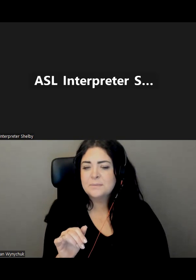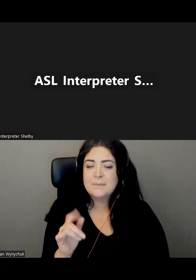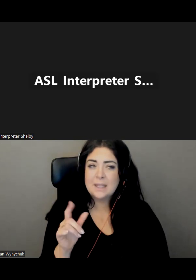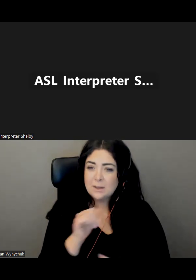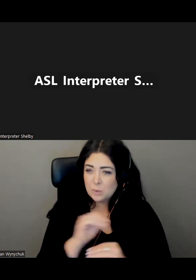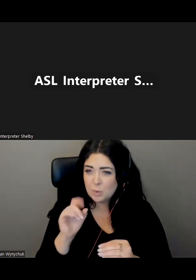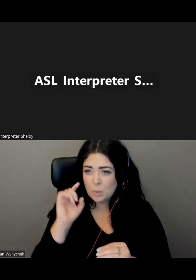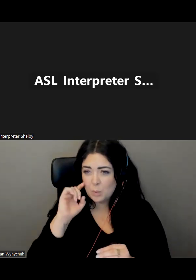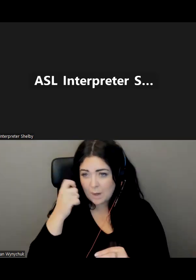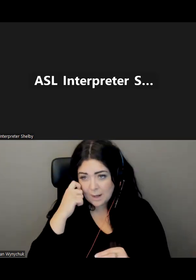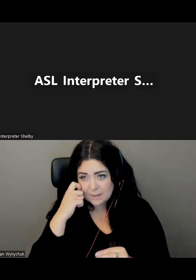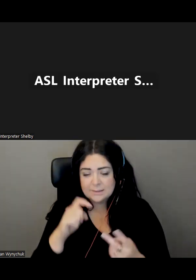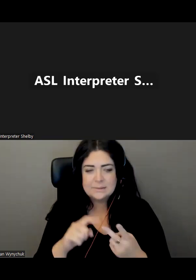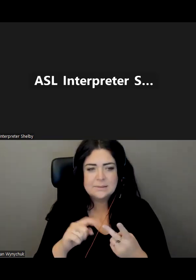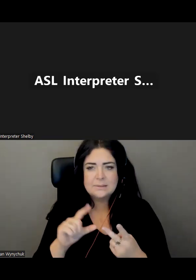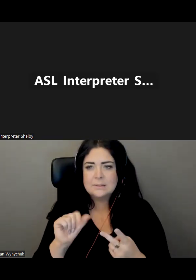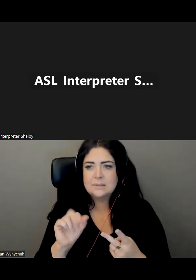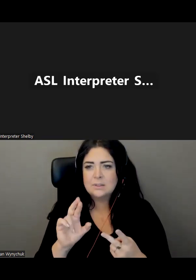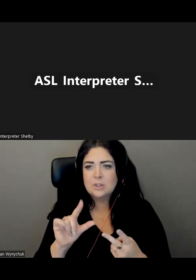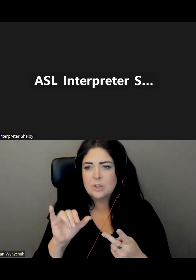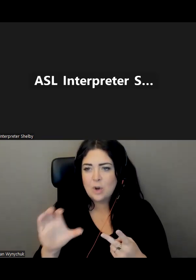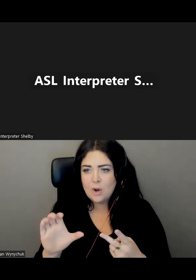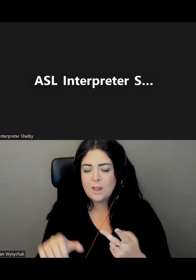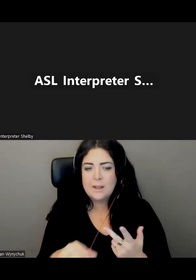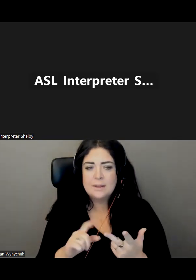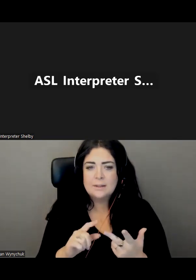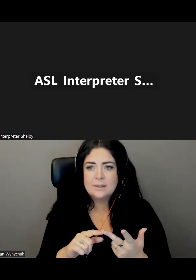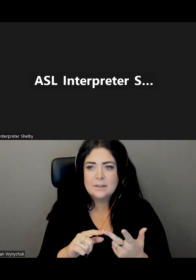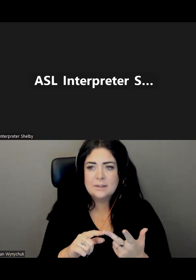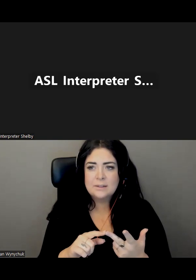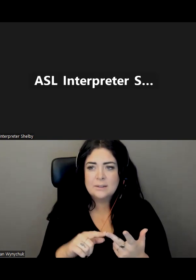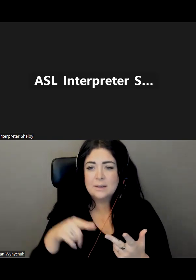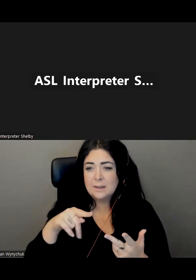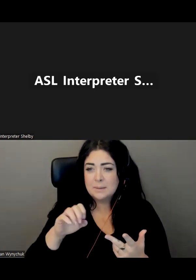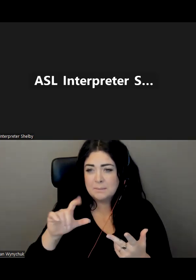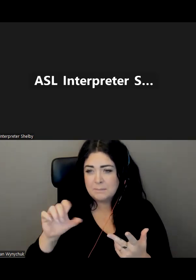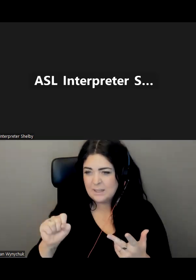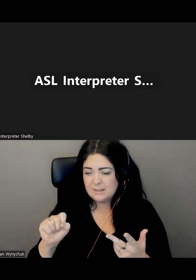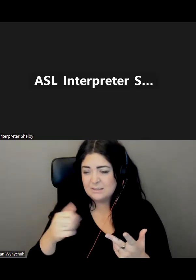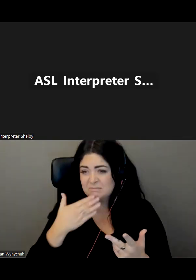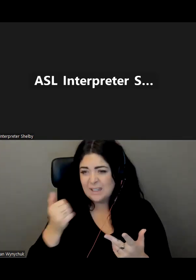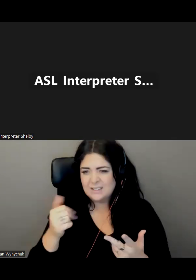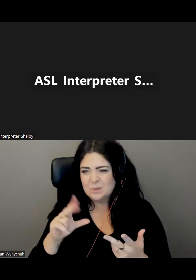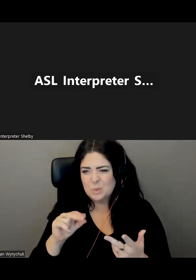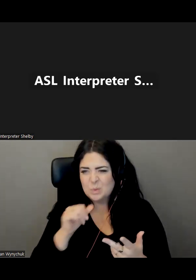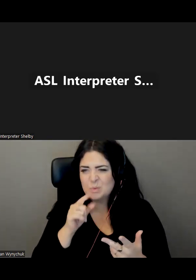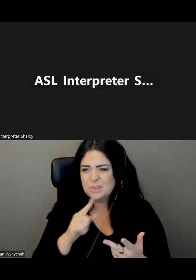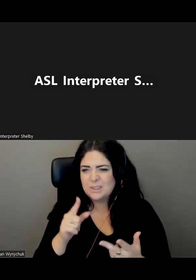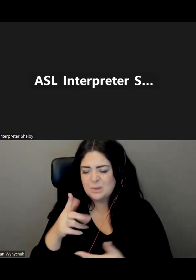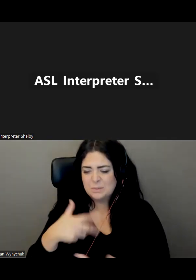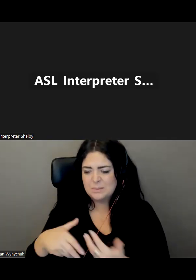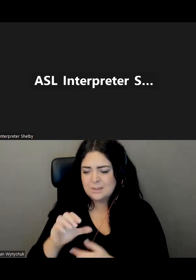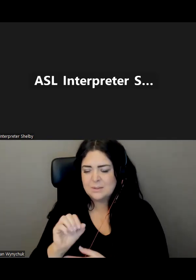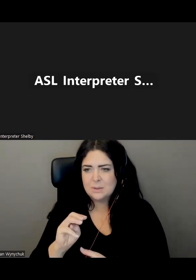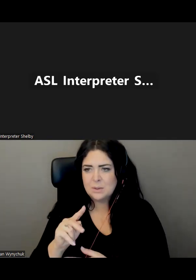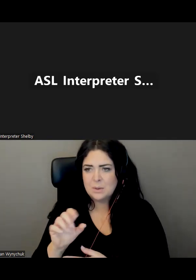big. And garlic is another one. Even the peels of both of those aren't like the greatest thing for compost. The best